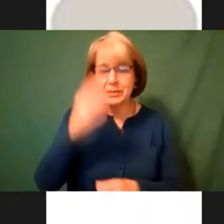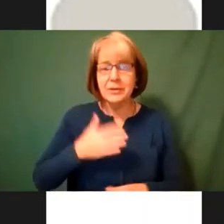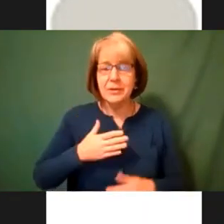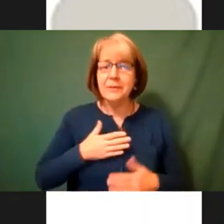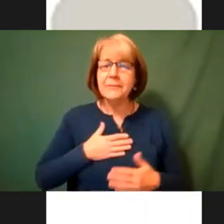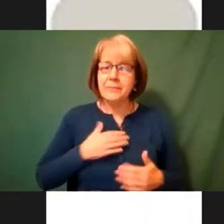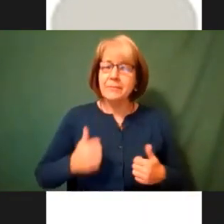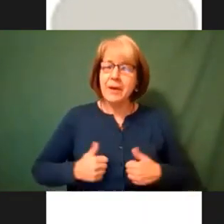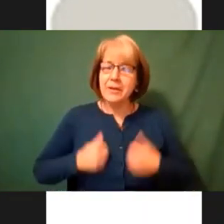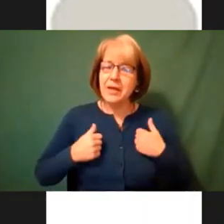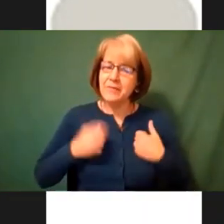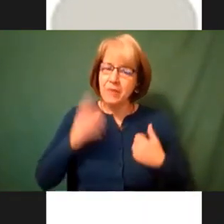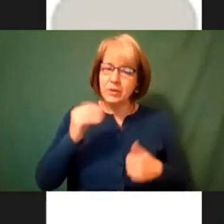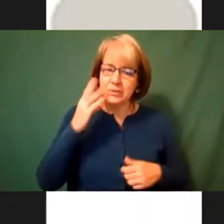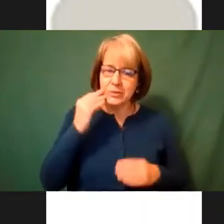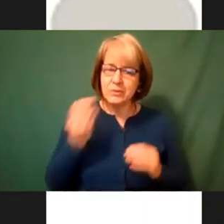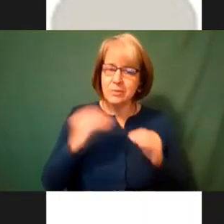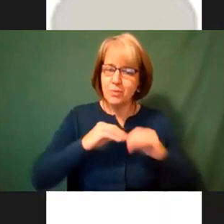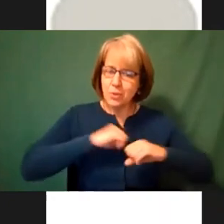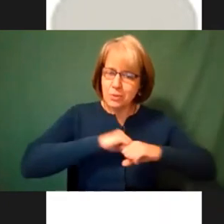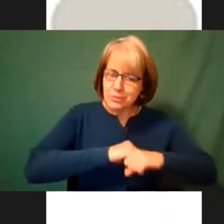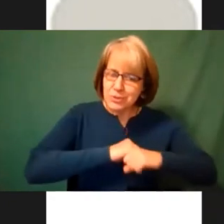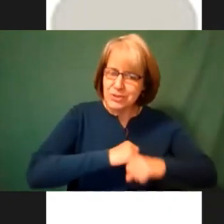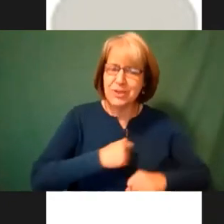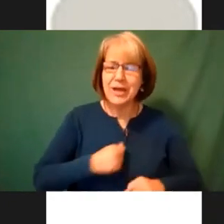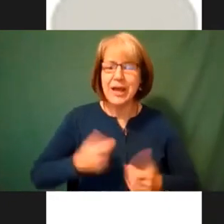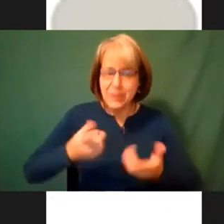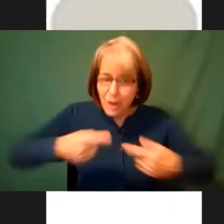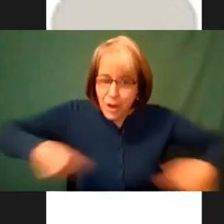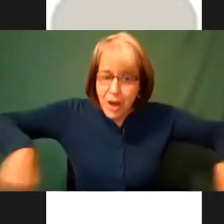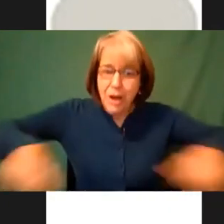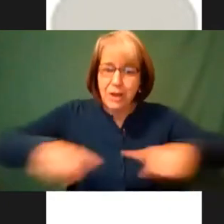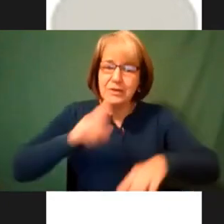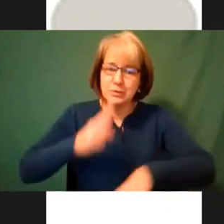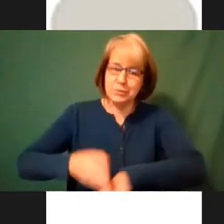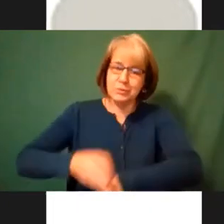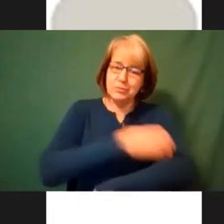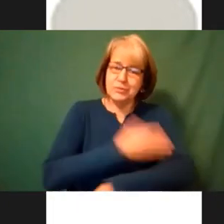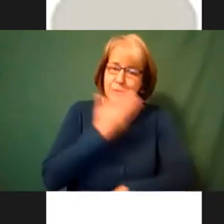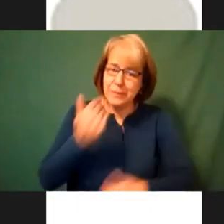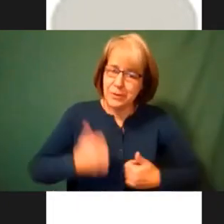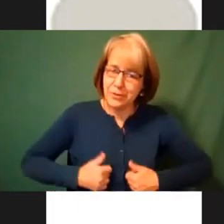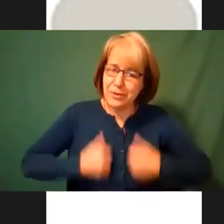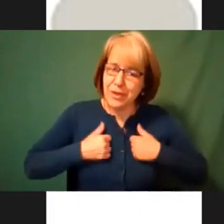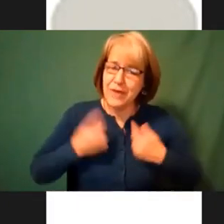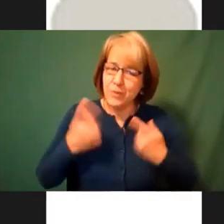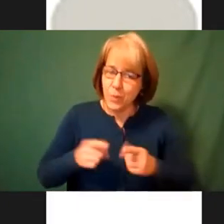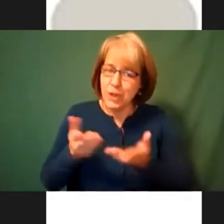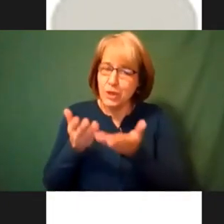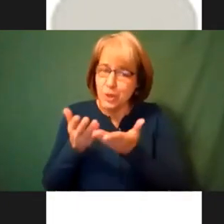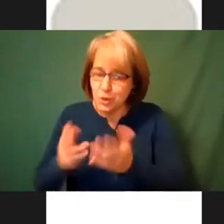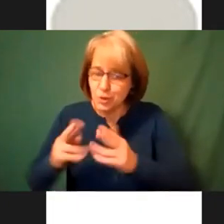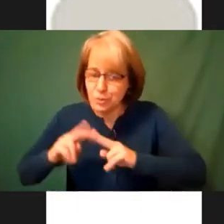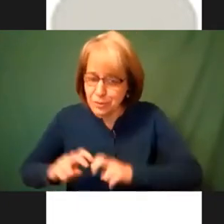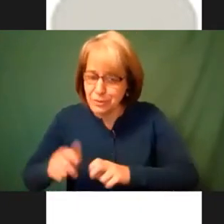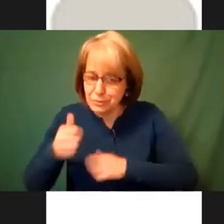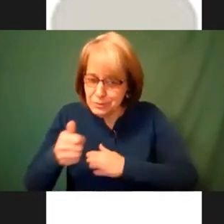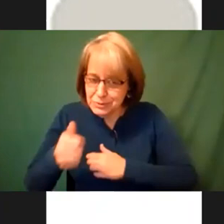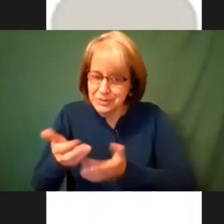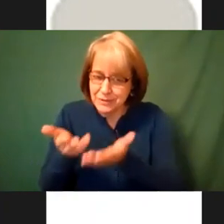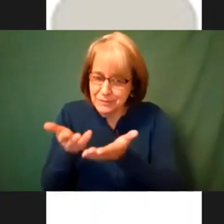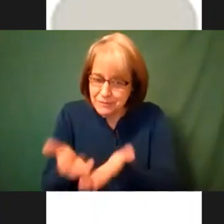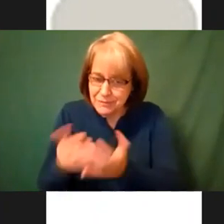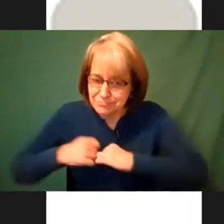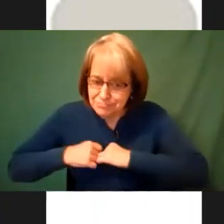protected and our life that we want will be better realized if you are also doing the work you need to do.